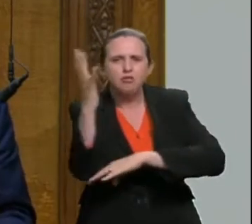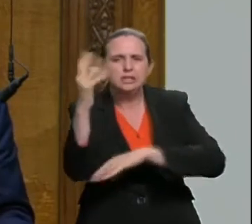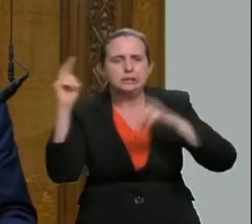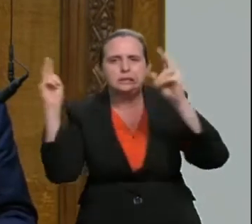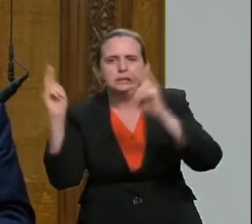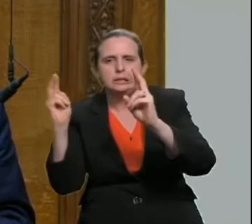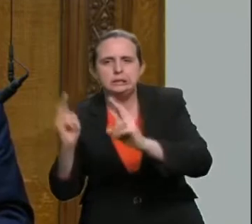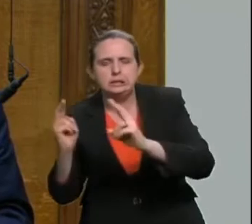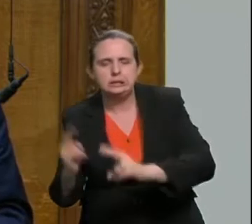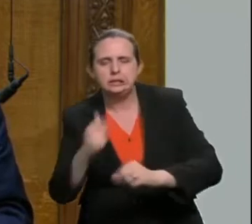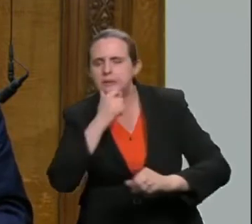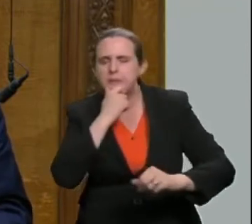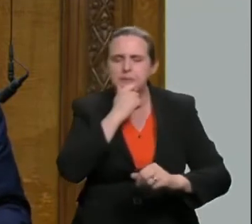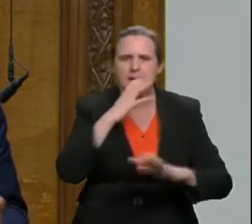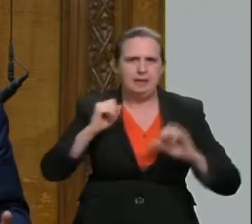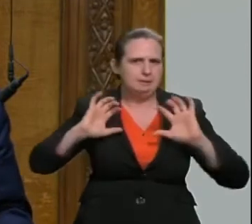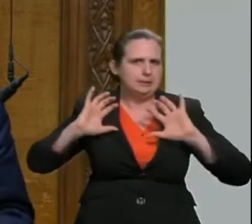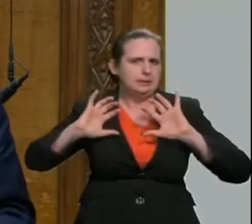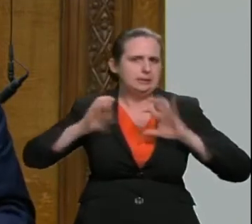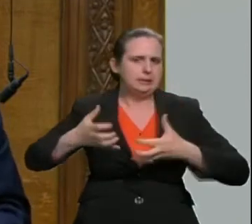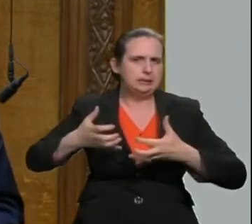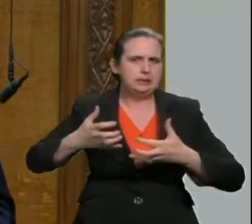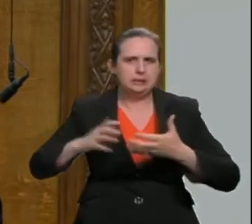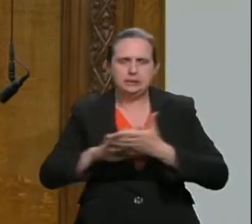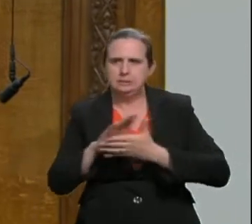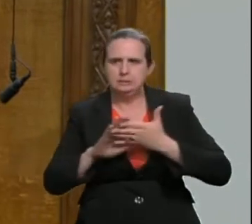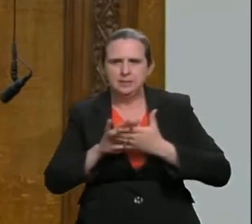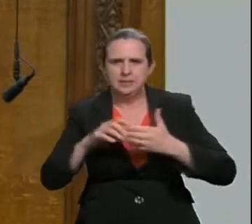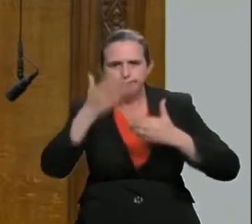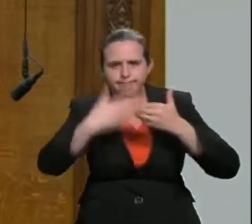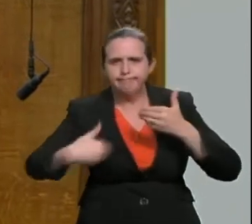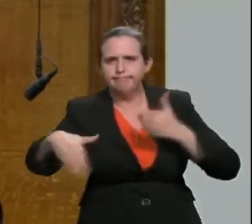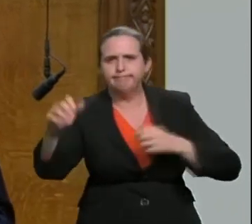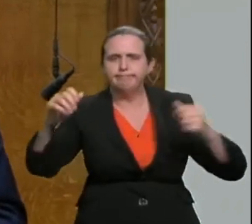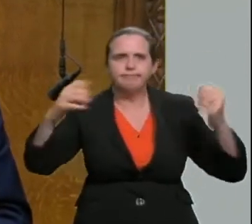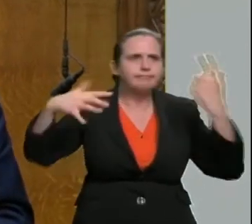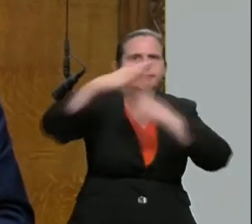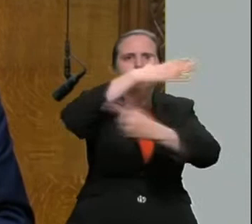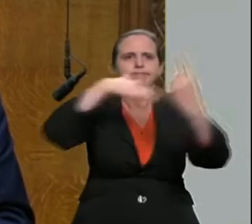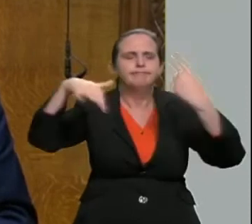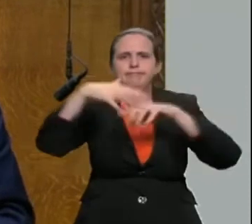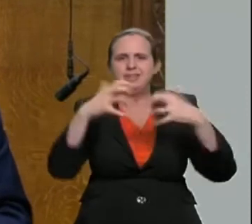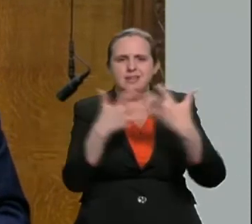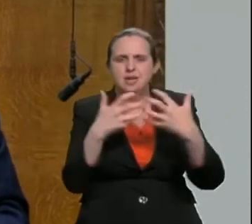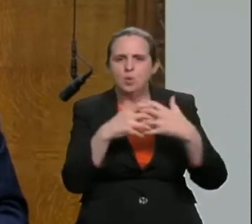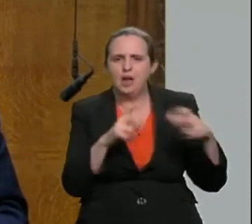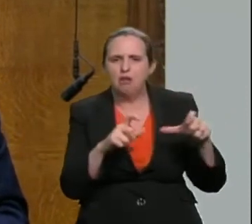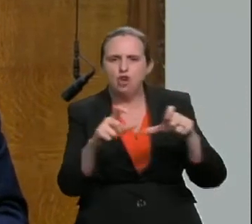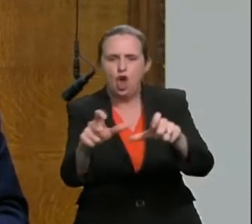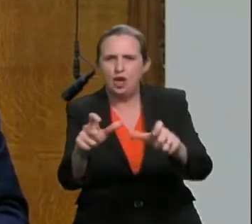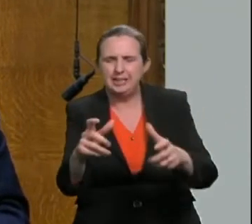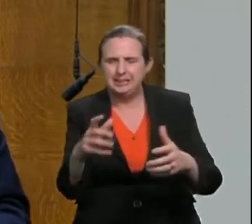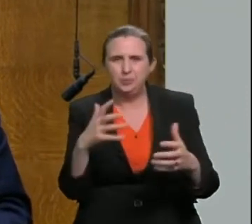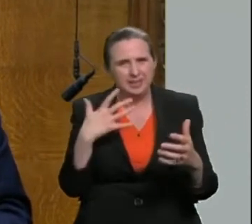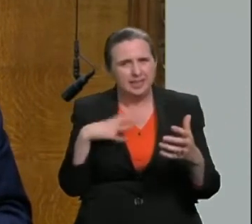friend rightly welcomed. This threat to our biodiversity is not just a moral failure, it is economically short-sighted